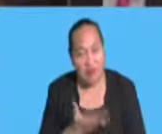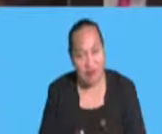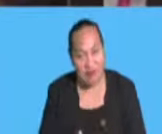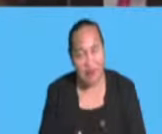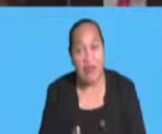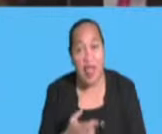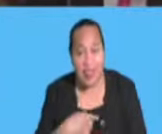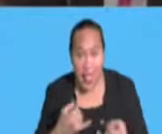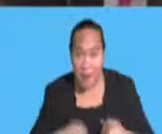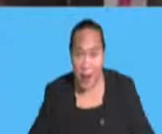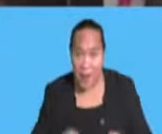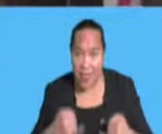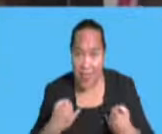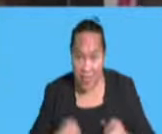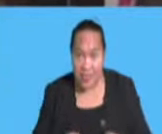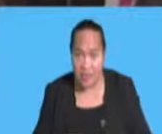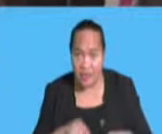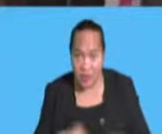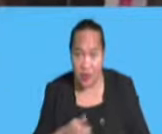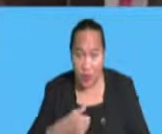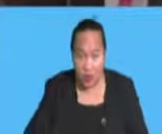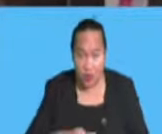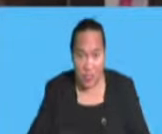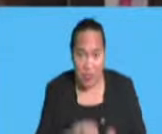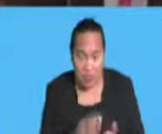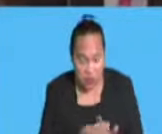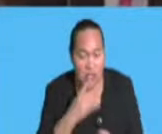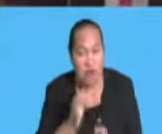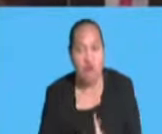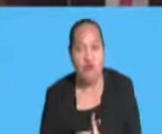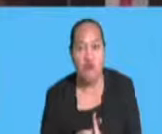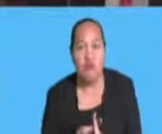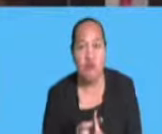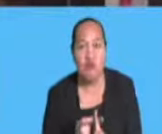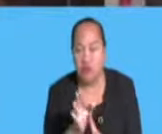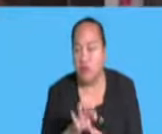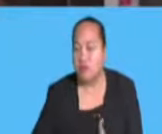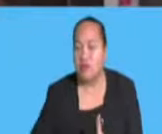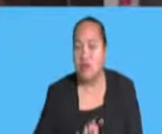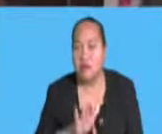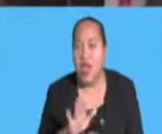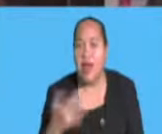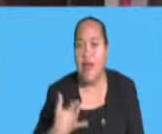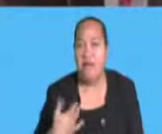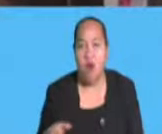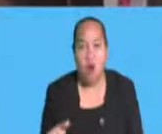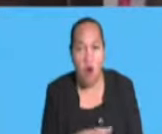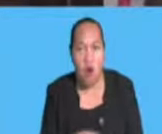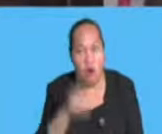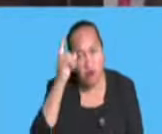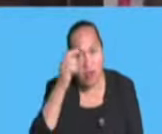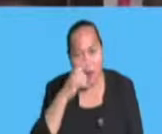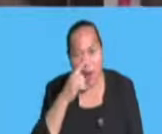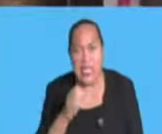the implementation of these budget provisions has improved the lives of all Fijians, in particular those who have